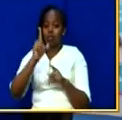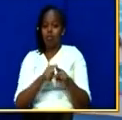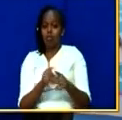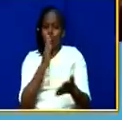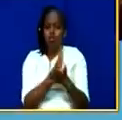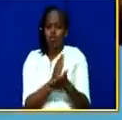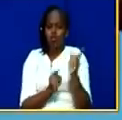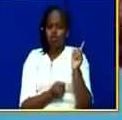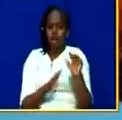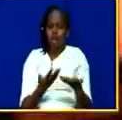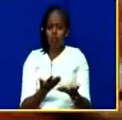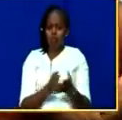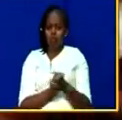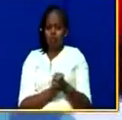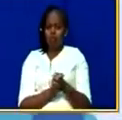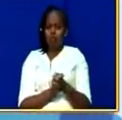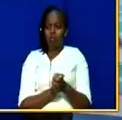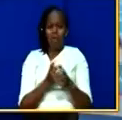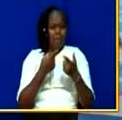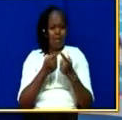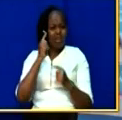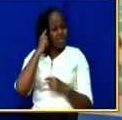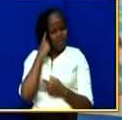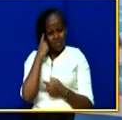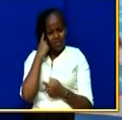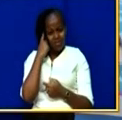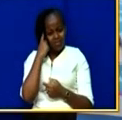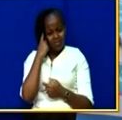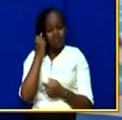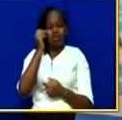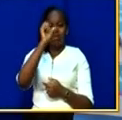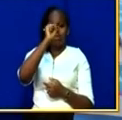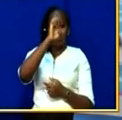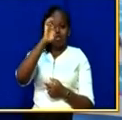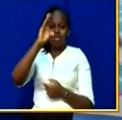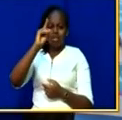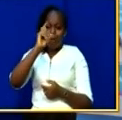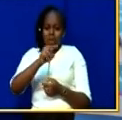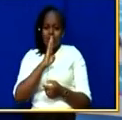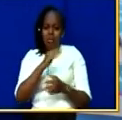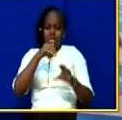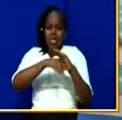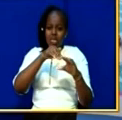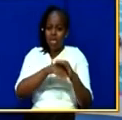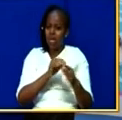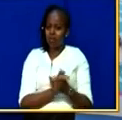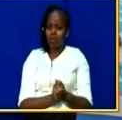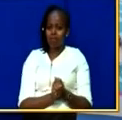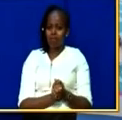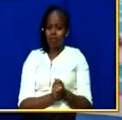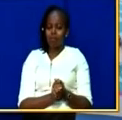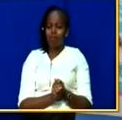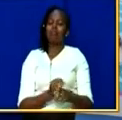already a seed that Let you me normally hold it. plant. But I thought that seeds are supposed to inside. be inside. Good,